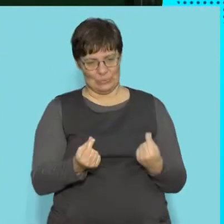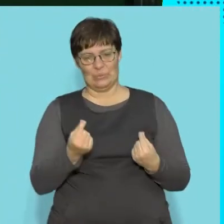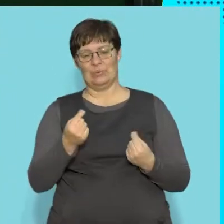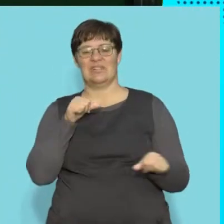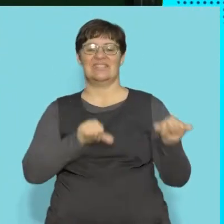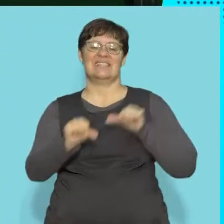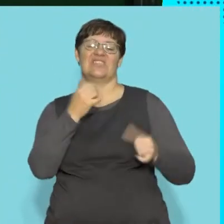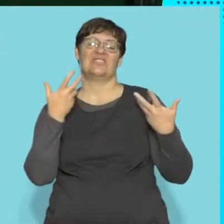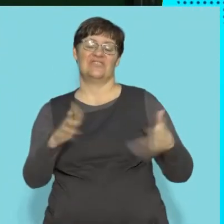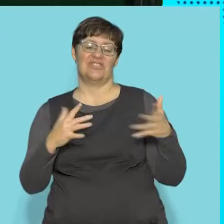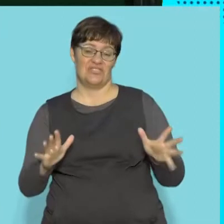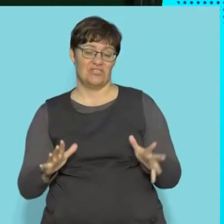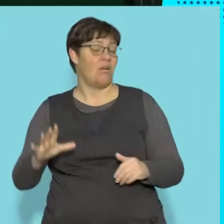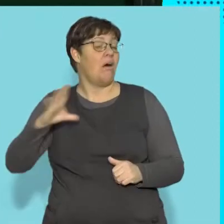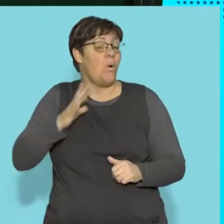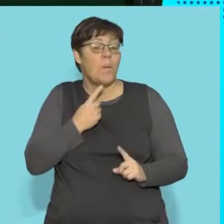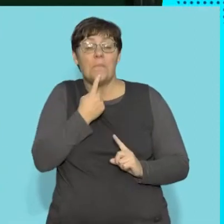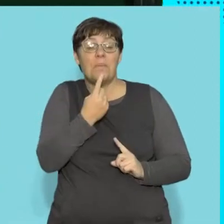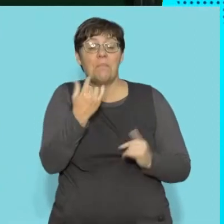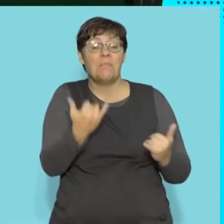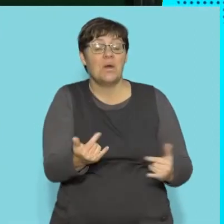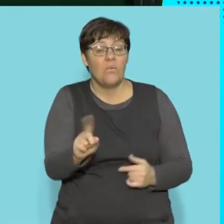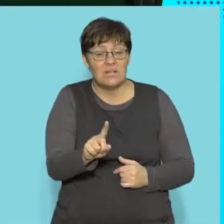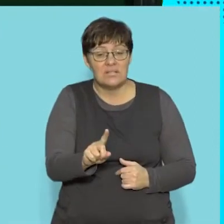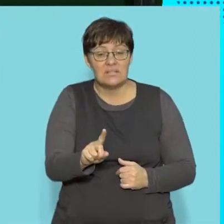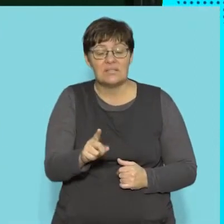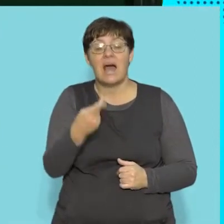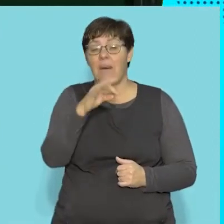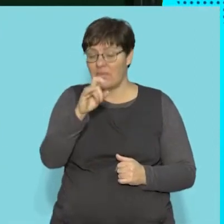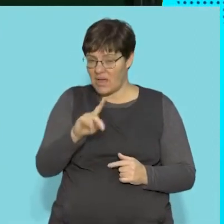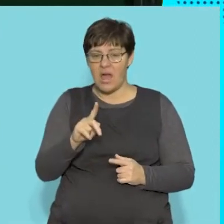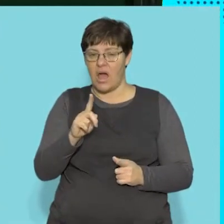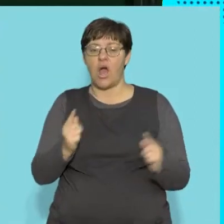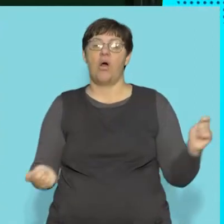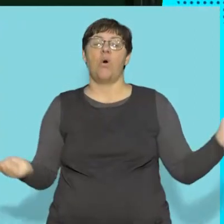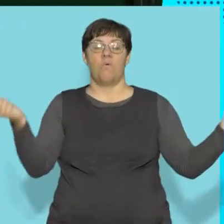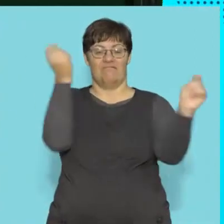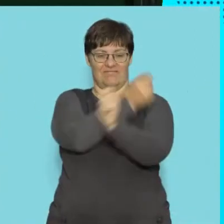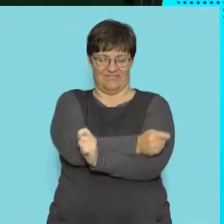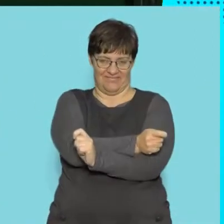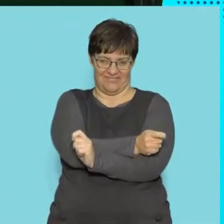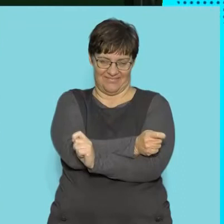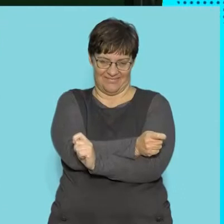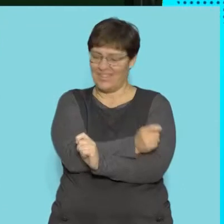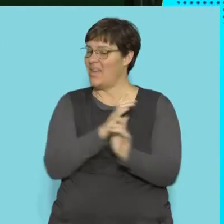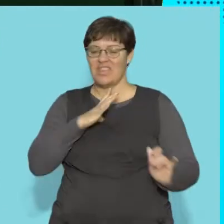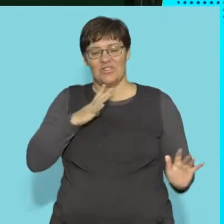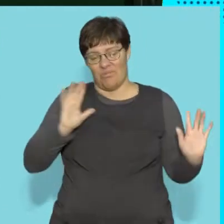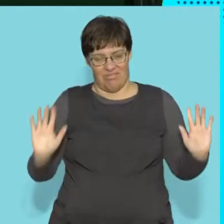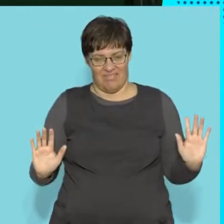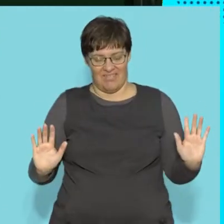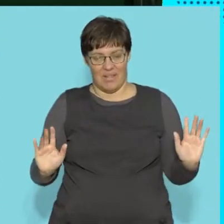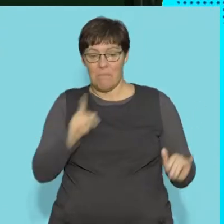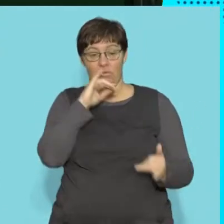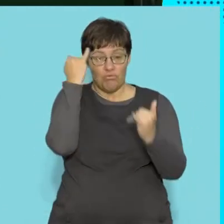science, and all you have to then say is, my hypothesis was overturned. That's all. It doesn't